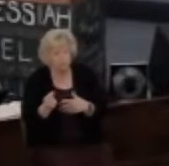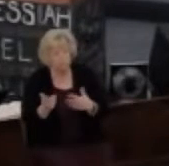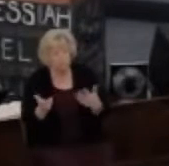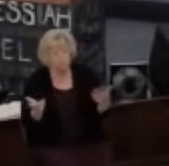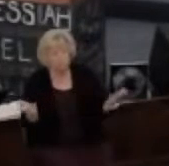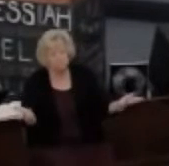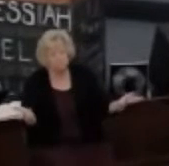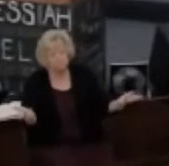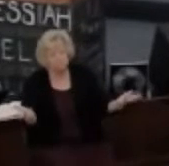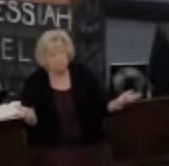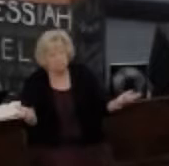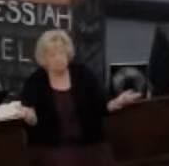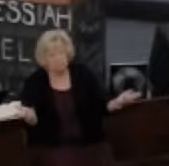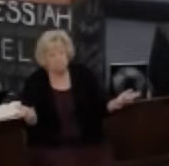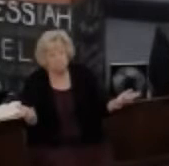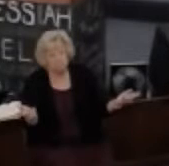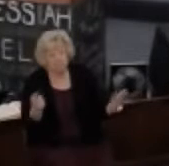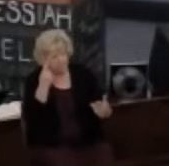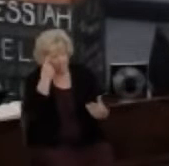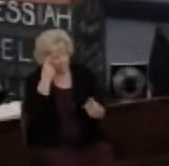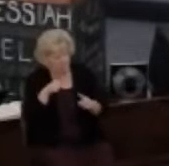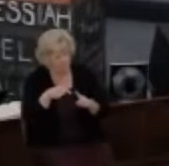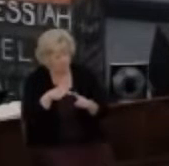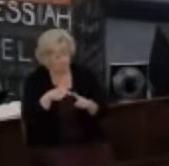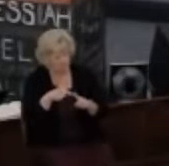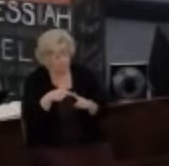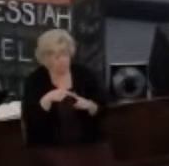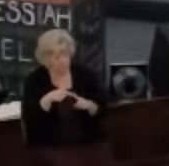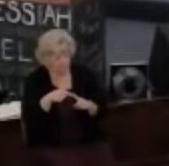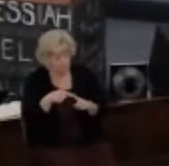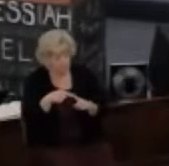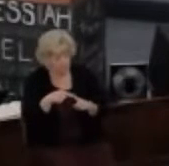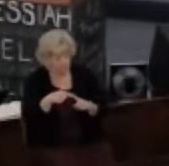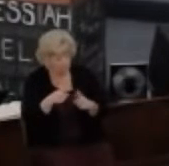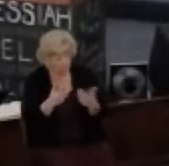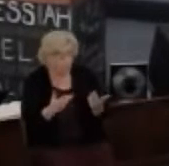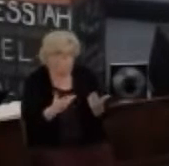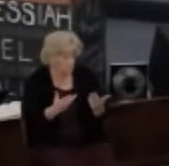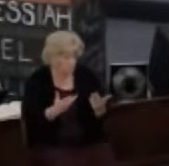Because when you think about it, life boils down to commitment.